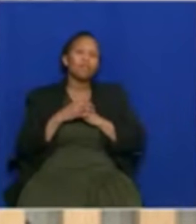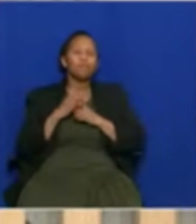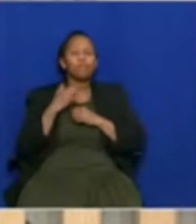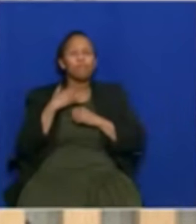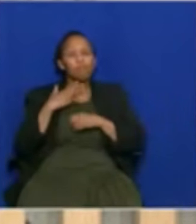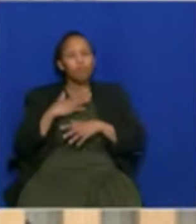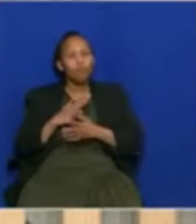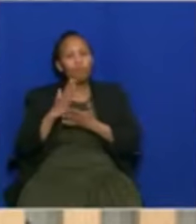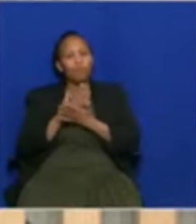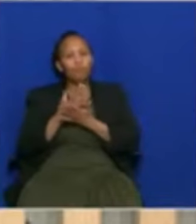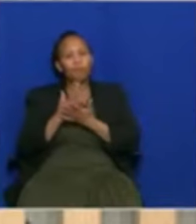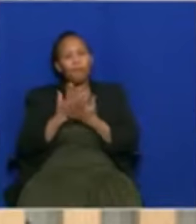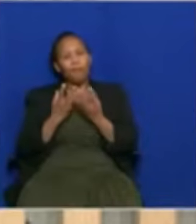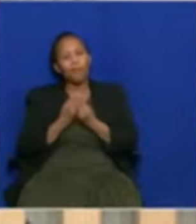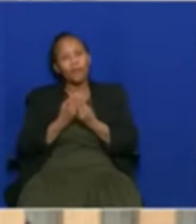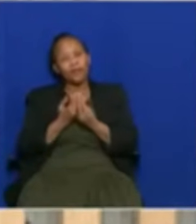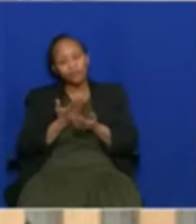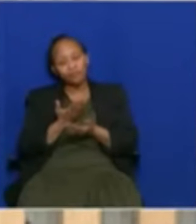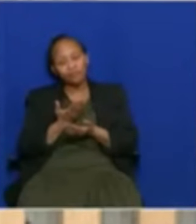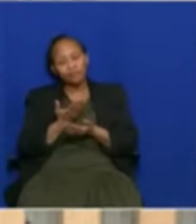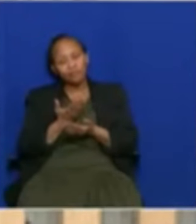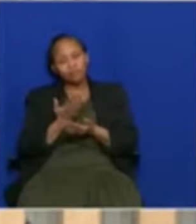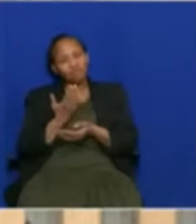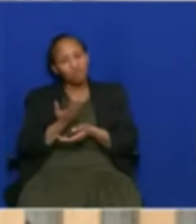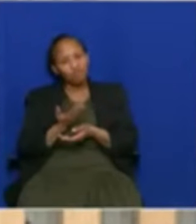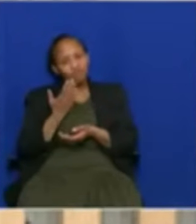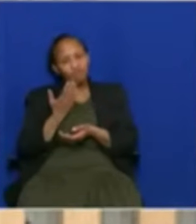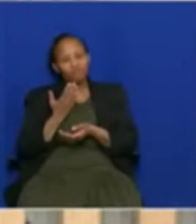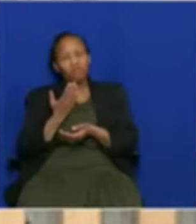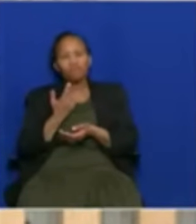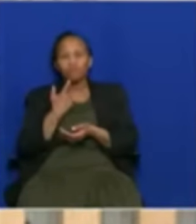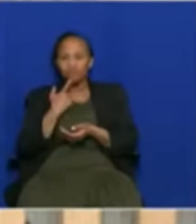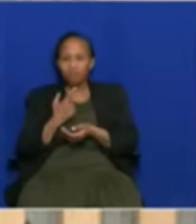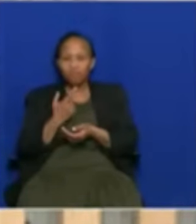with an affidavit such as